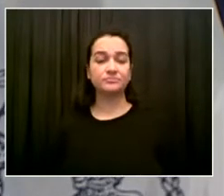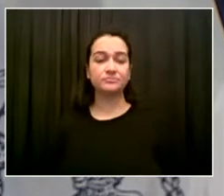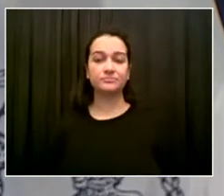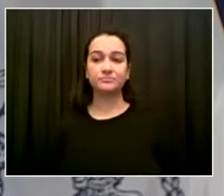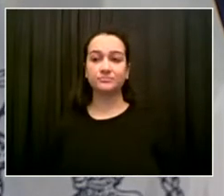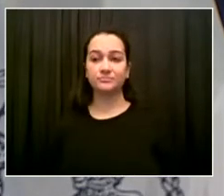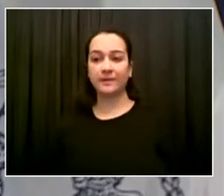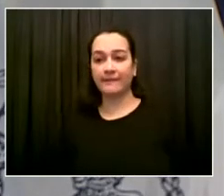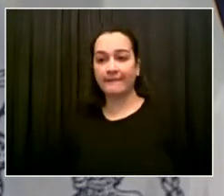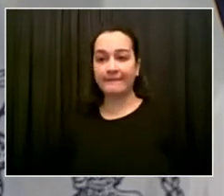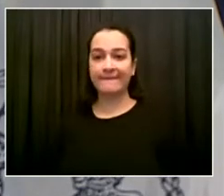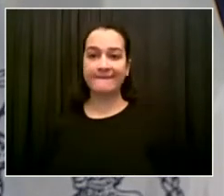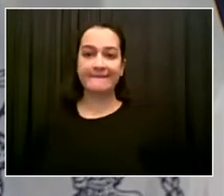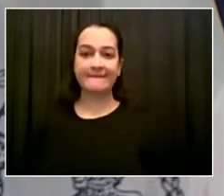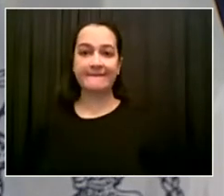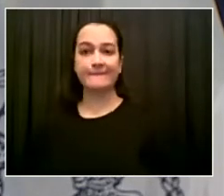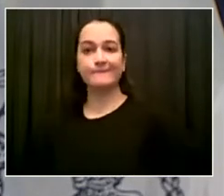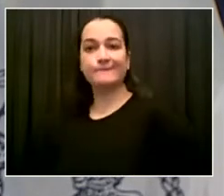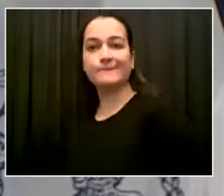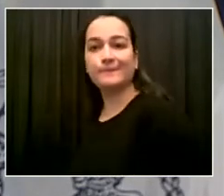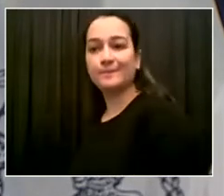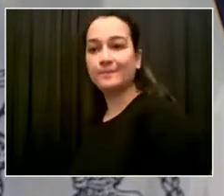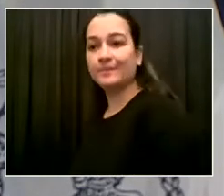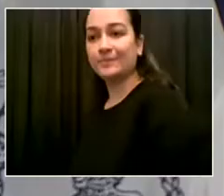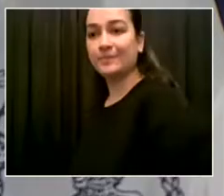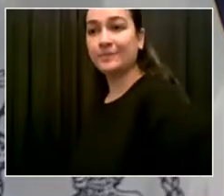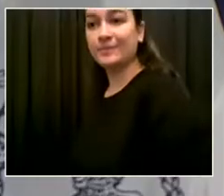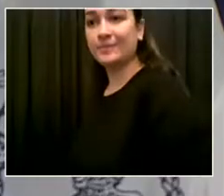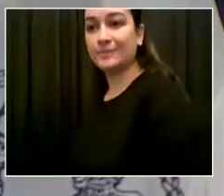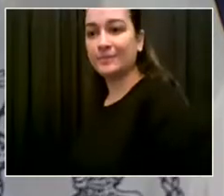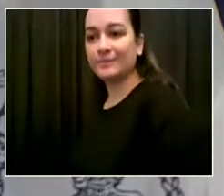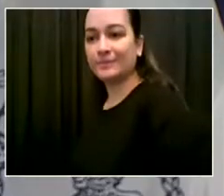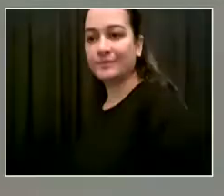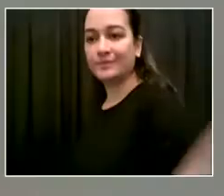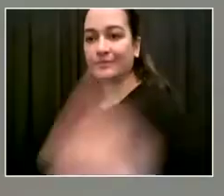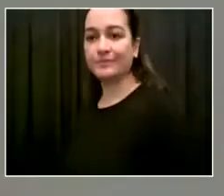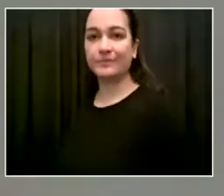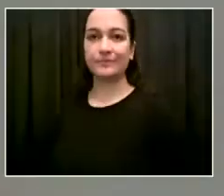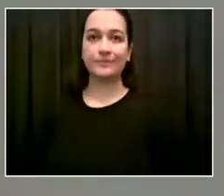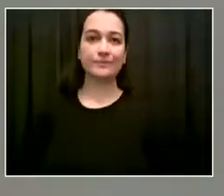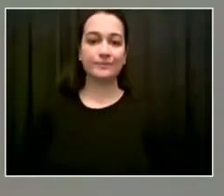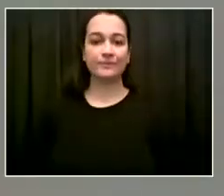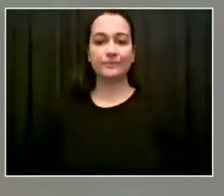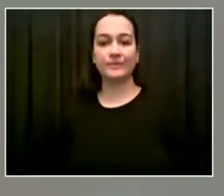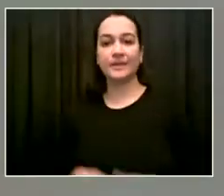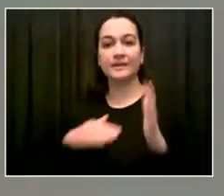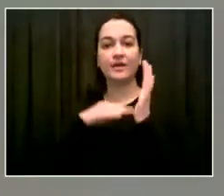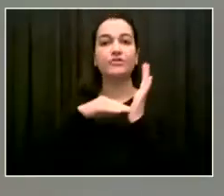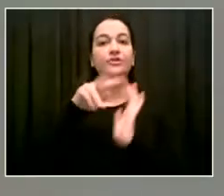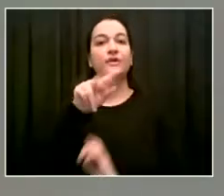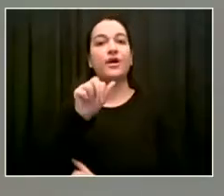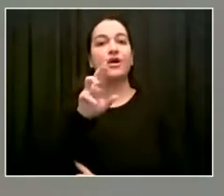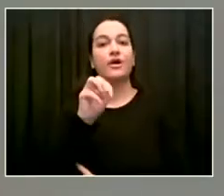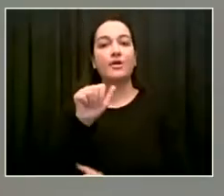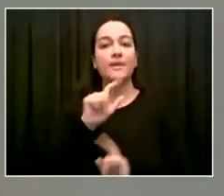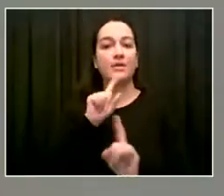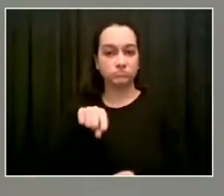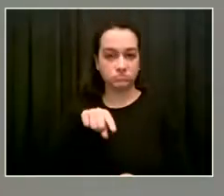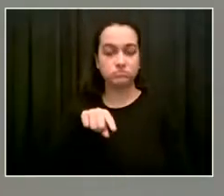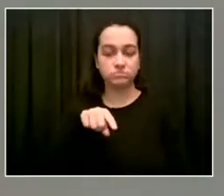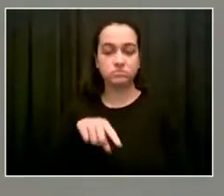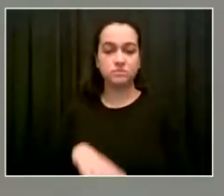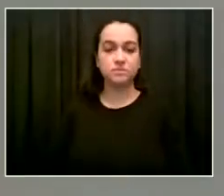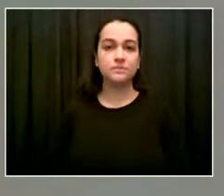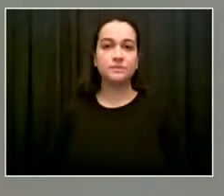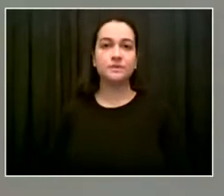Yeah, I mean, this is obviously it's such a very hard and difficult topic to discuss, but let me just hit a few really quick points. One is, Henry,